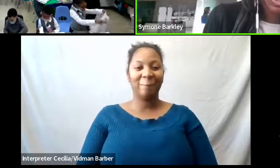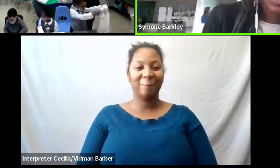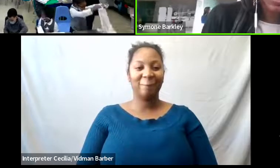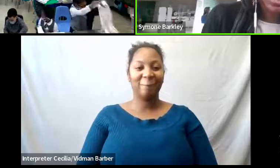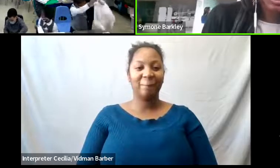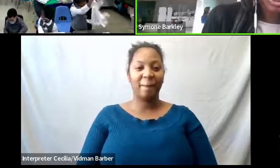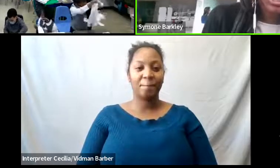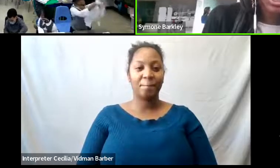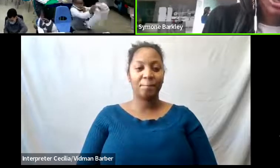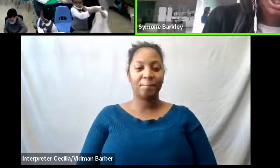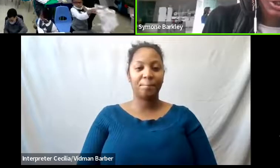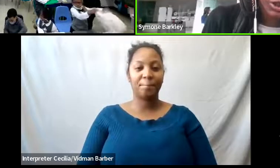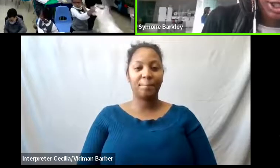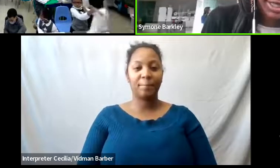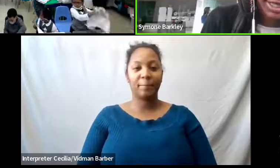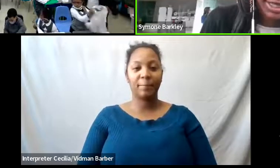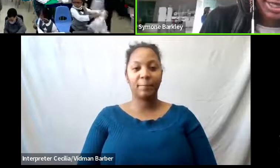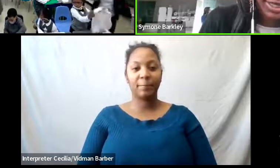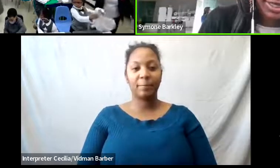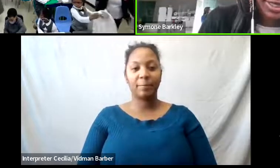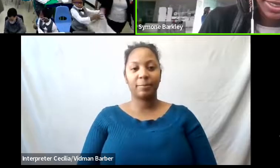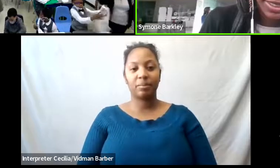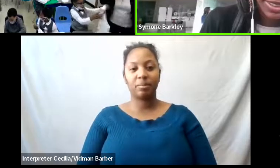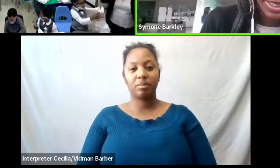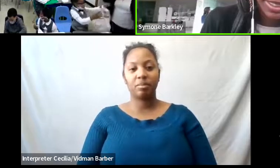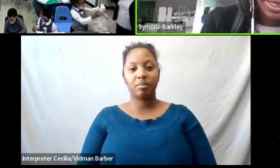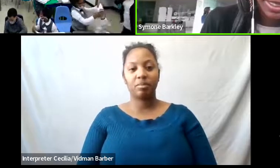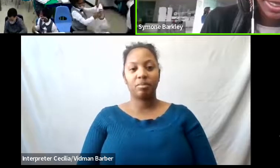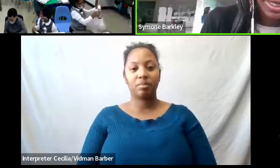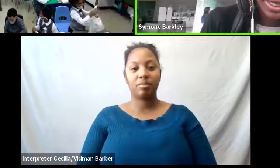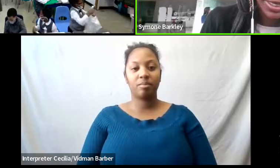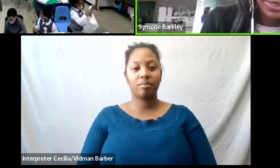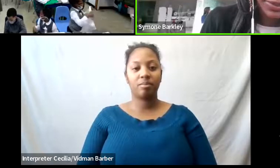Okay, doing the final checks to make sure. I see.